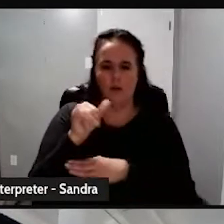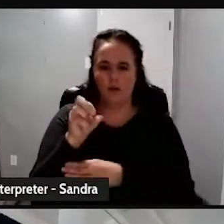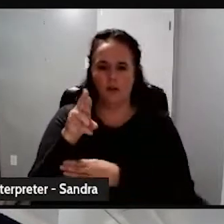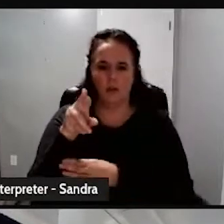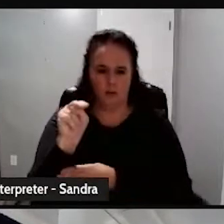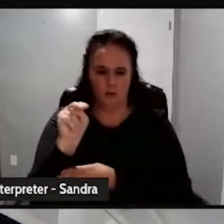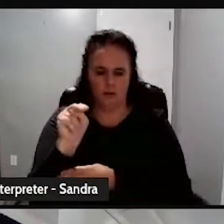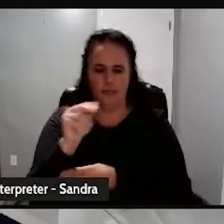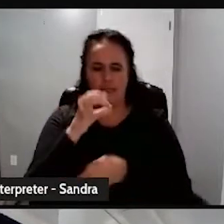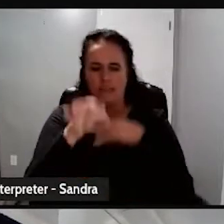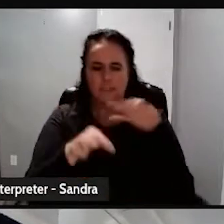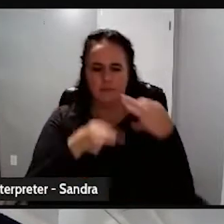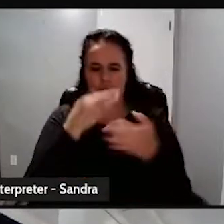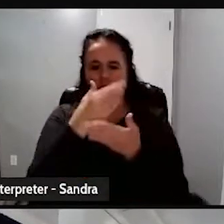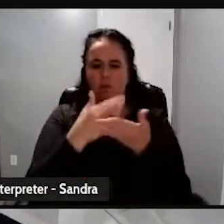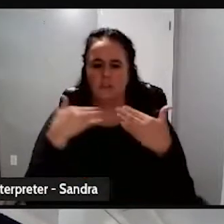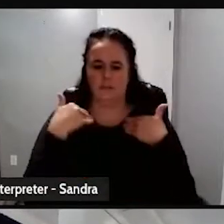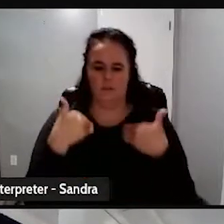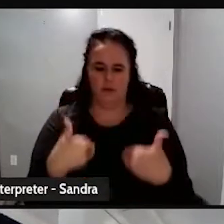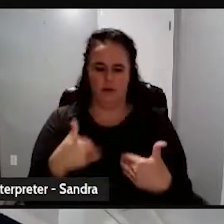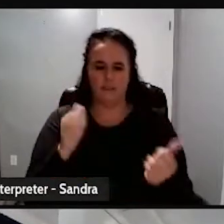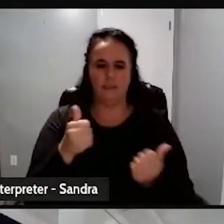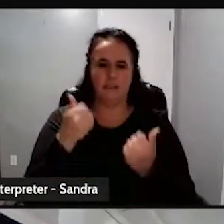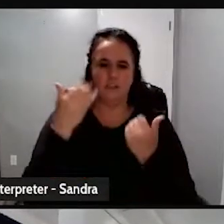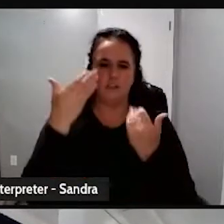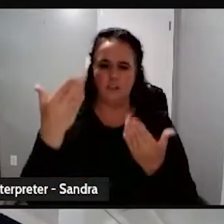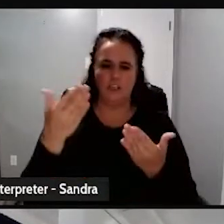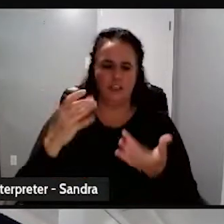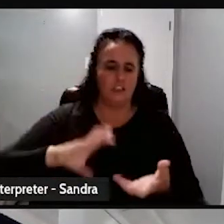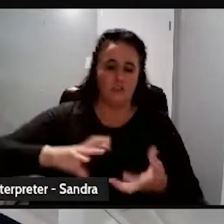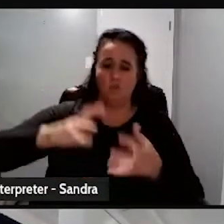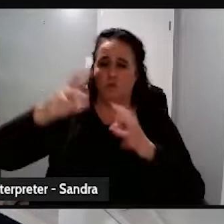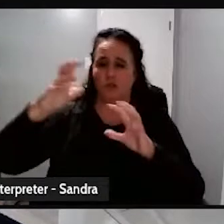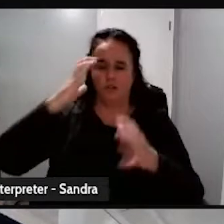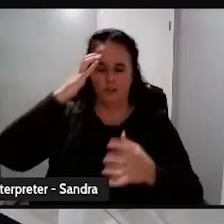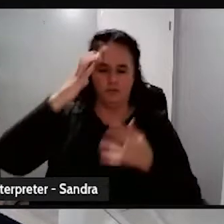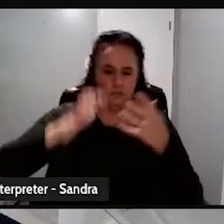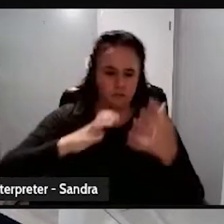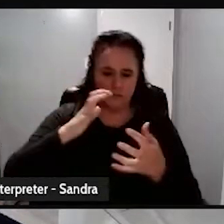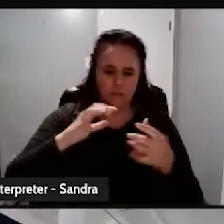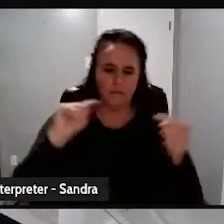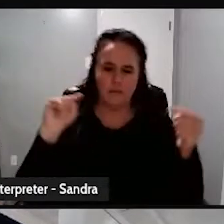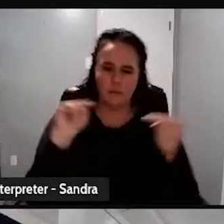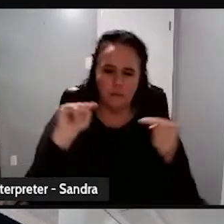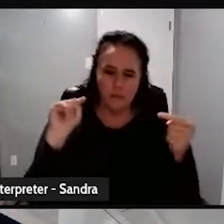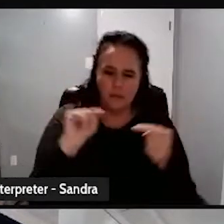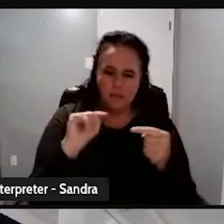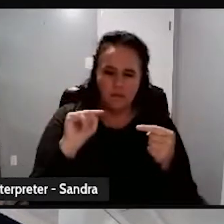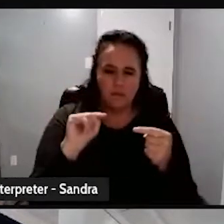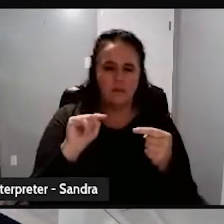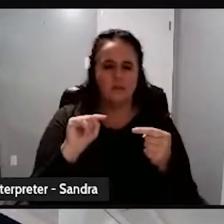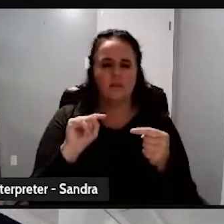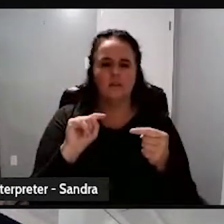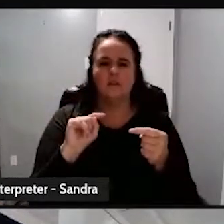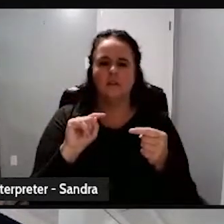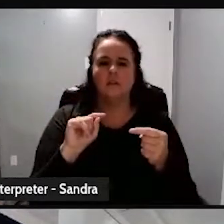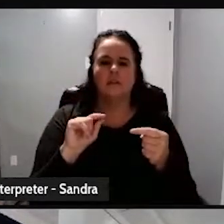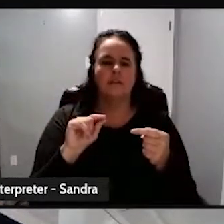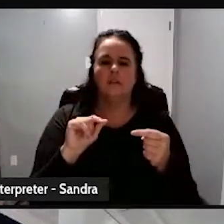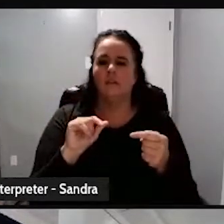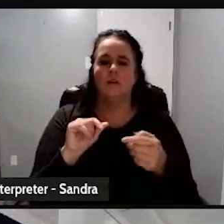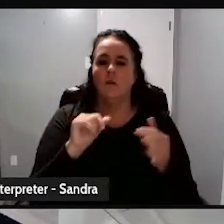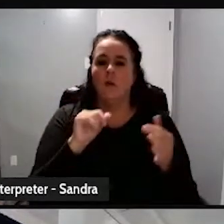body, suggesting disorder, confusion, painful, non-symmetrical